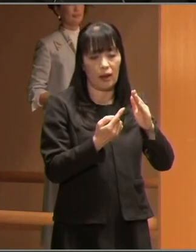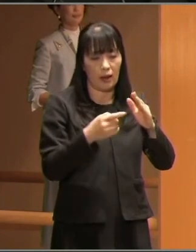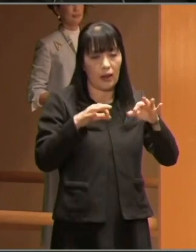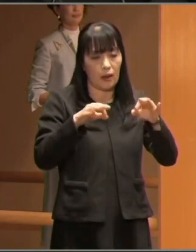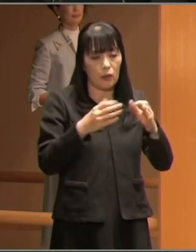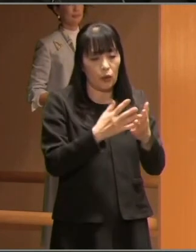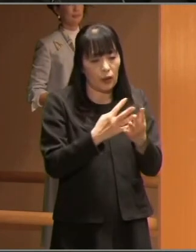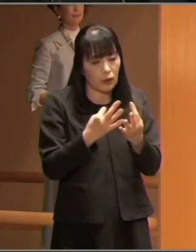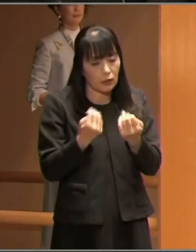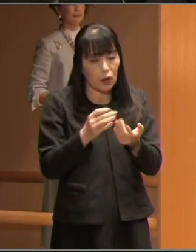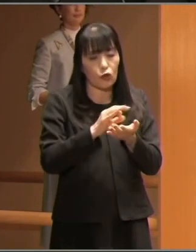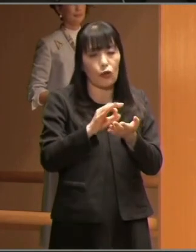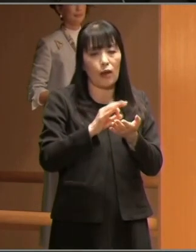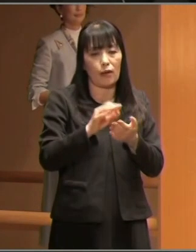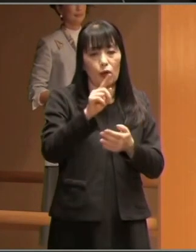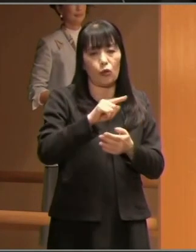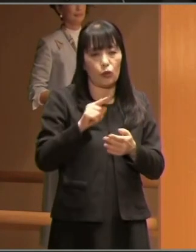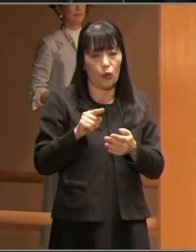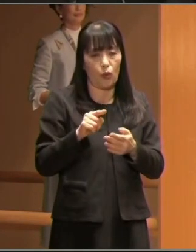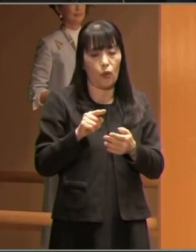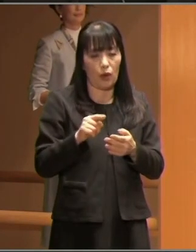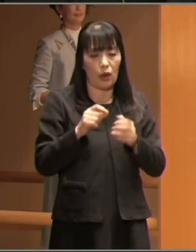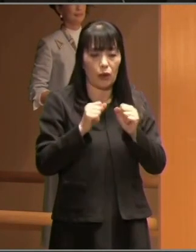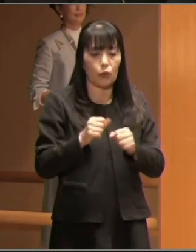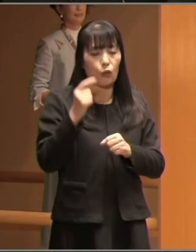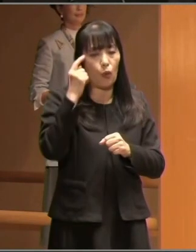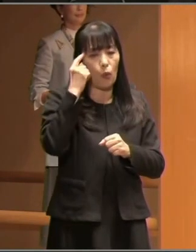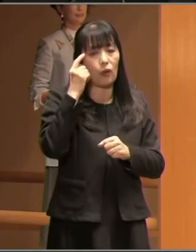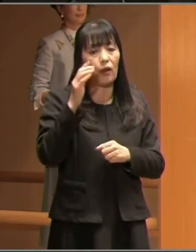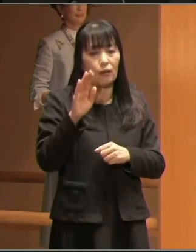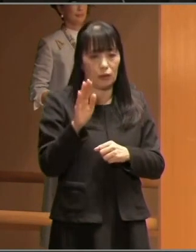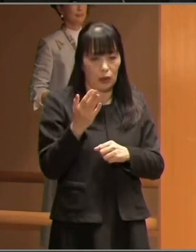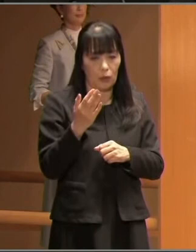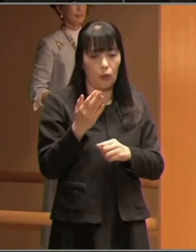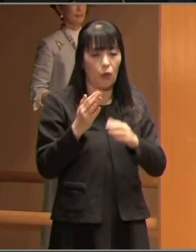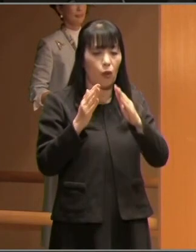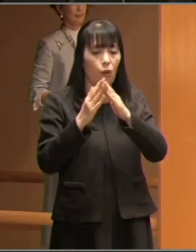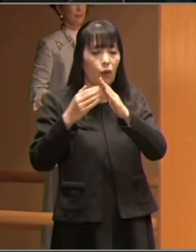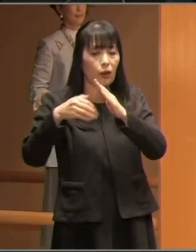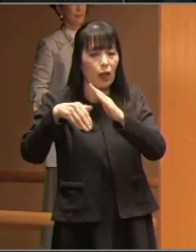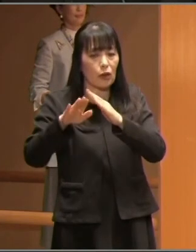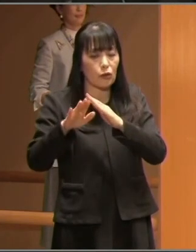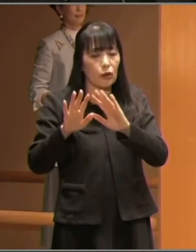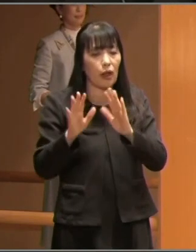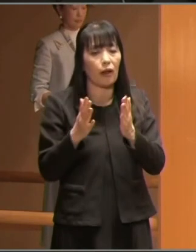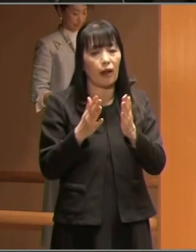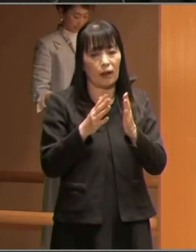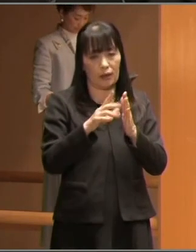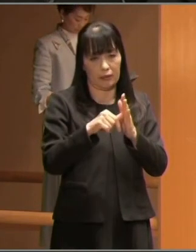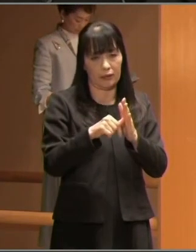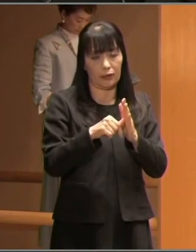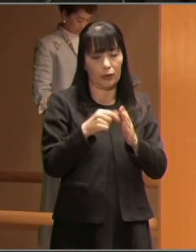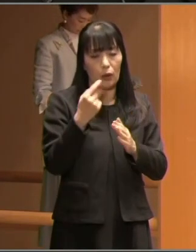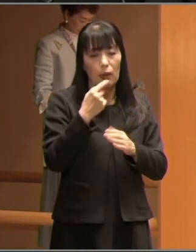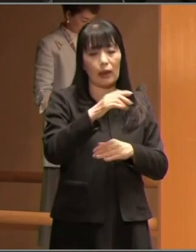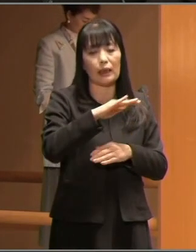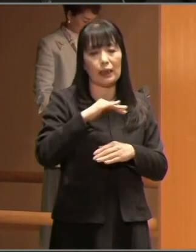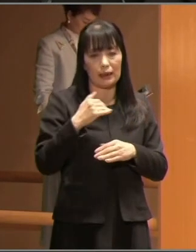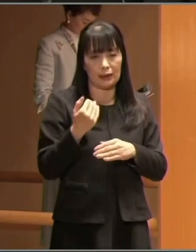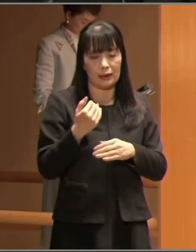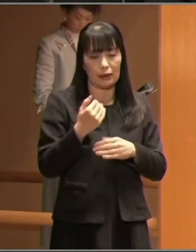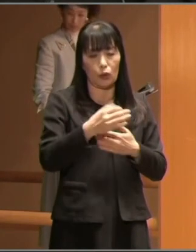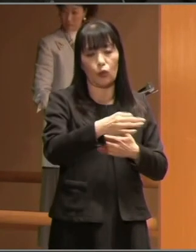people will be using more paper with the pandemic because they are now staying at home. But then we found out that even before the pandemic, these